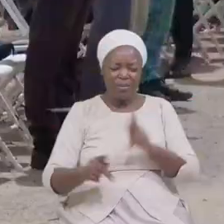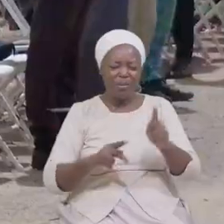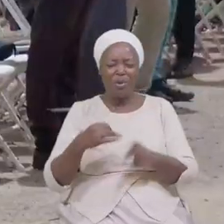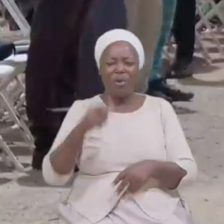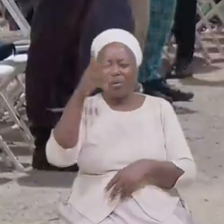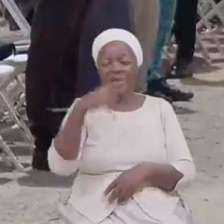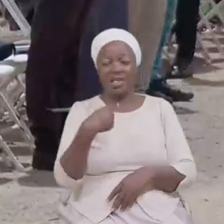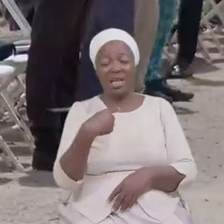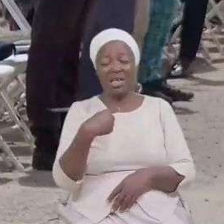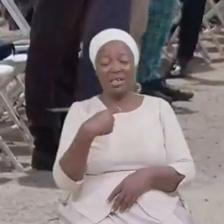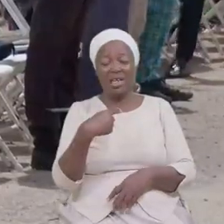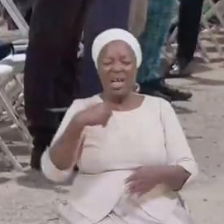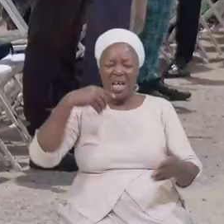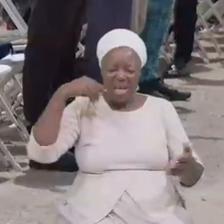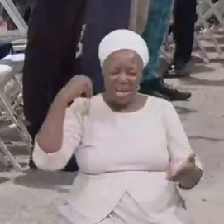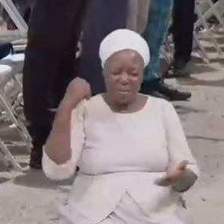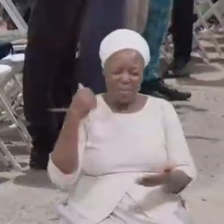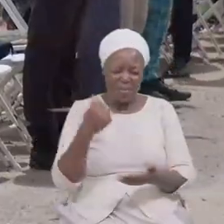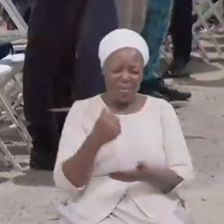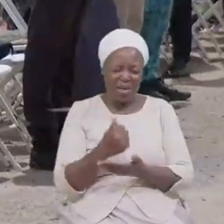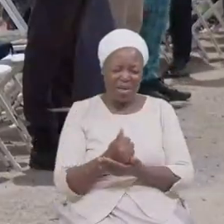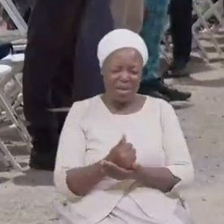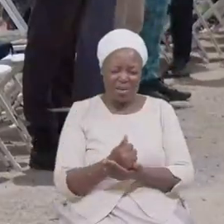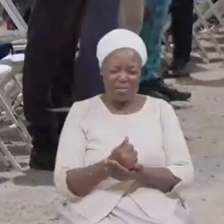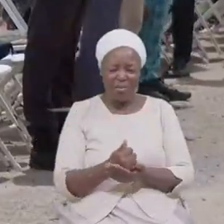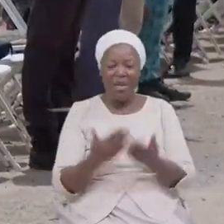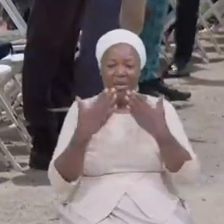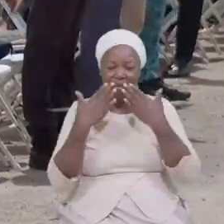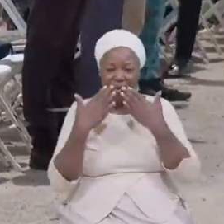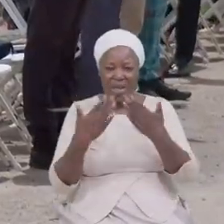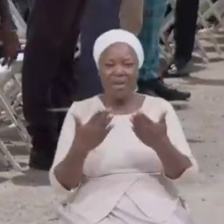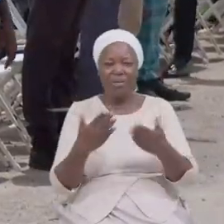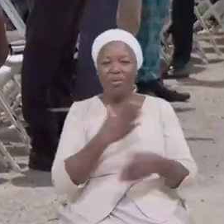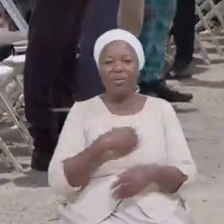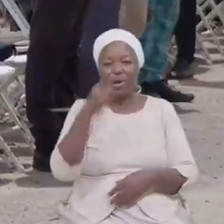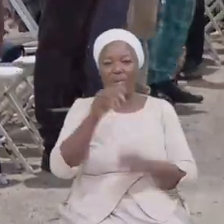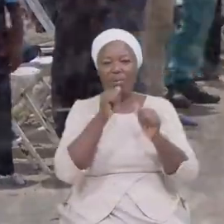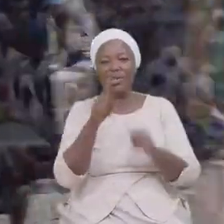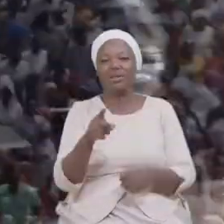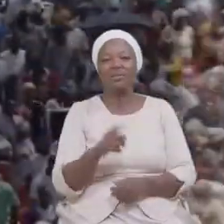said, thank you, and God bless you.